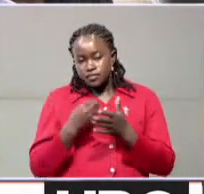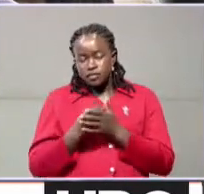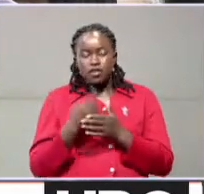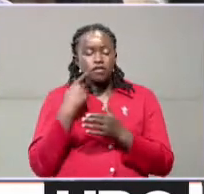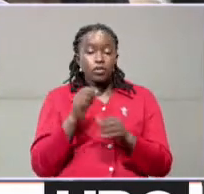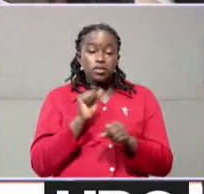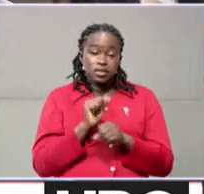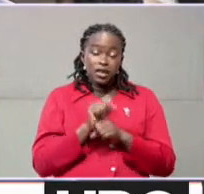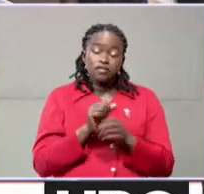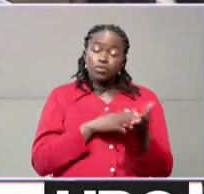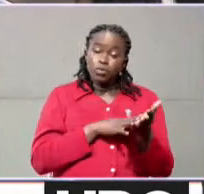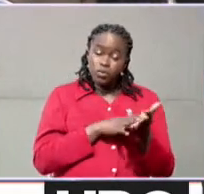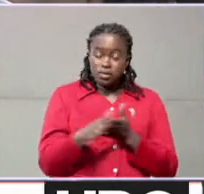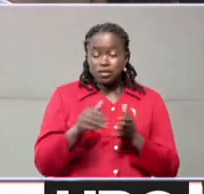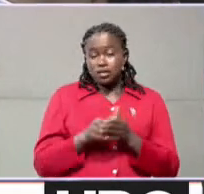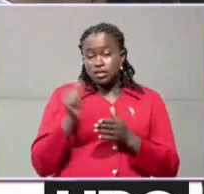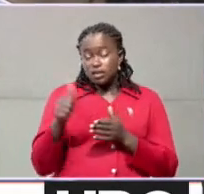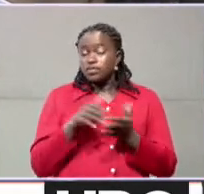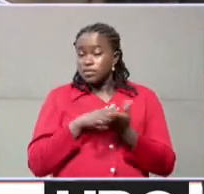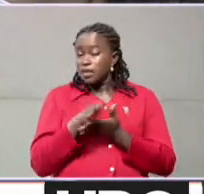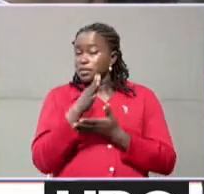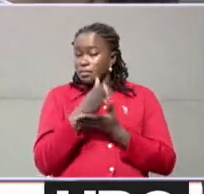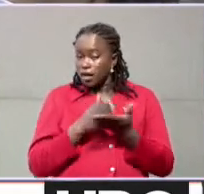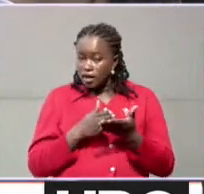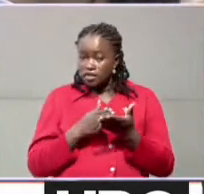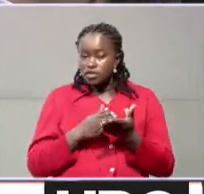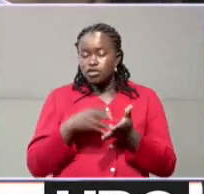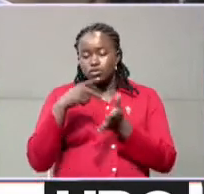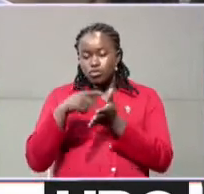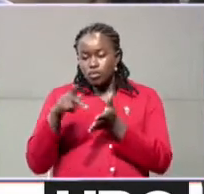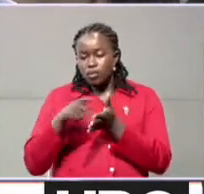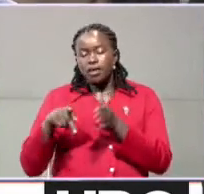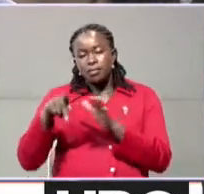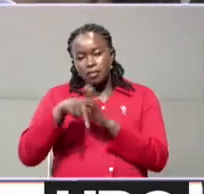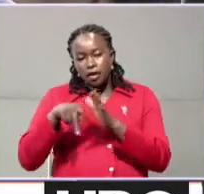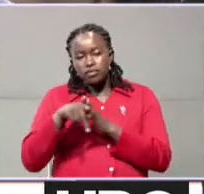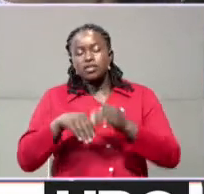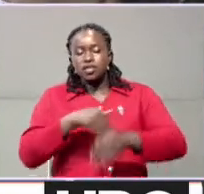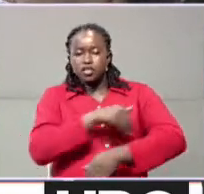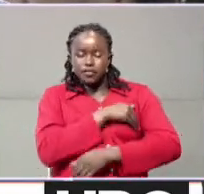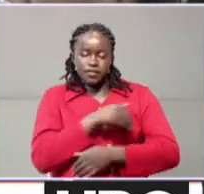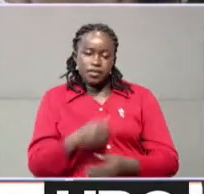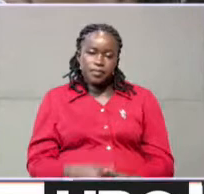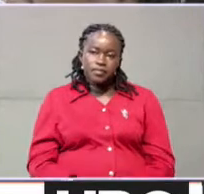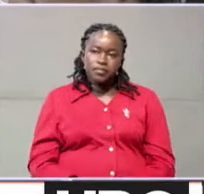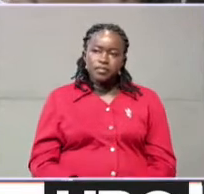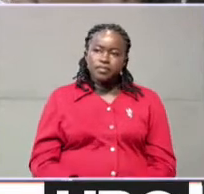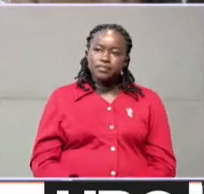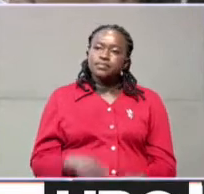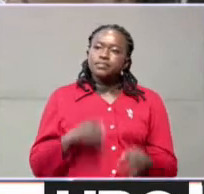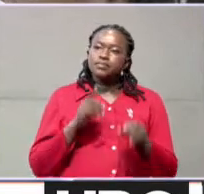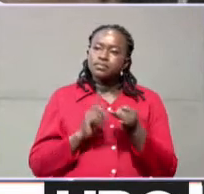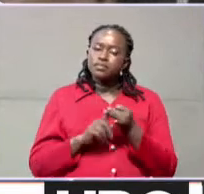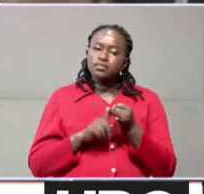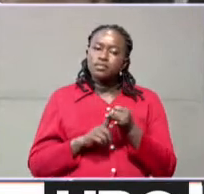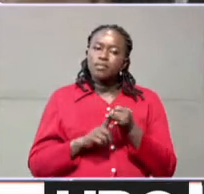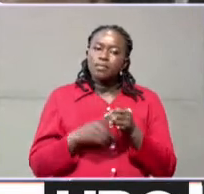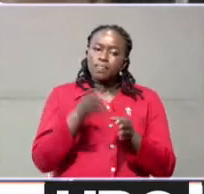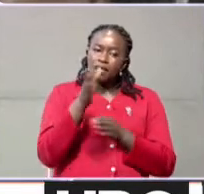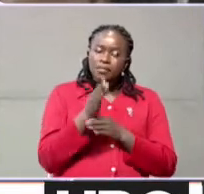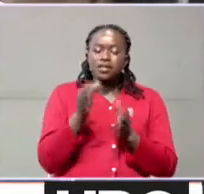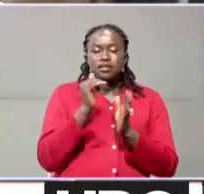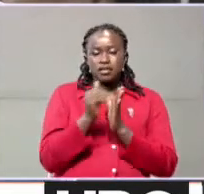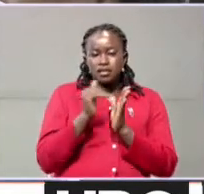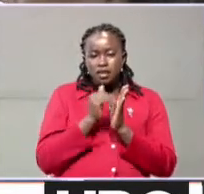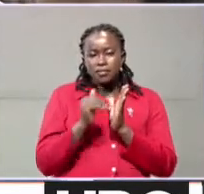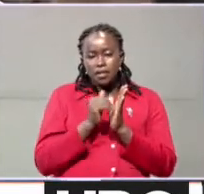for staff costs he spent part of it for paying paris chiefs secondly the minister's statement